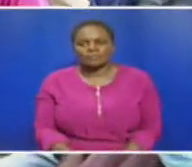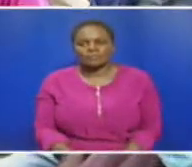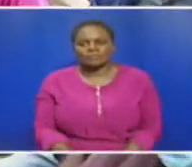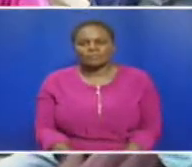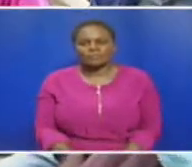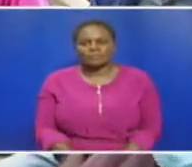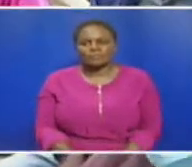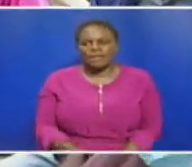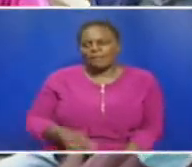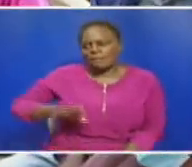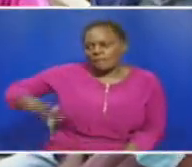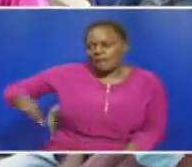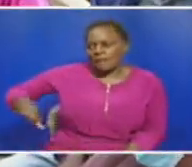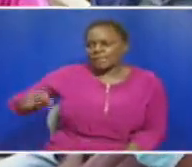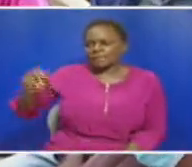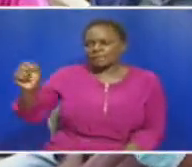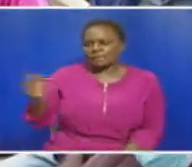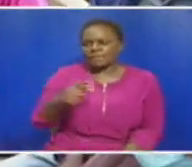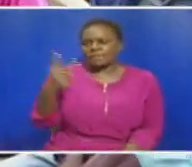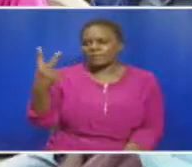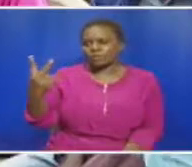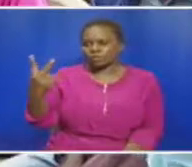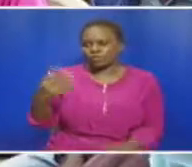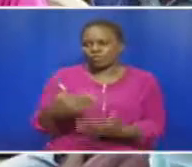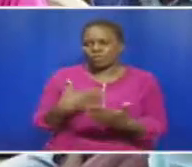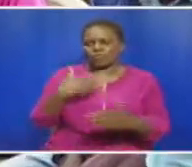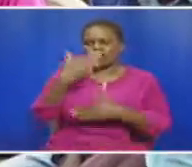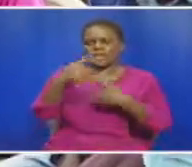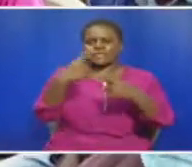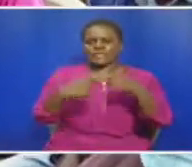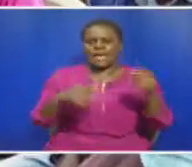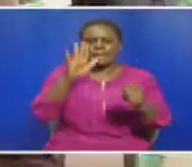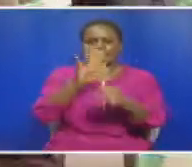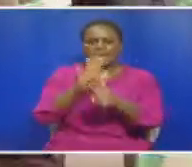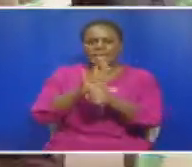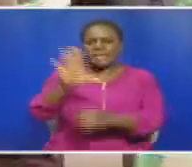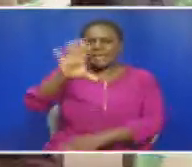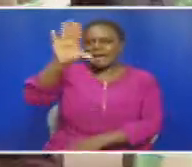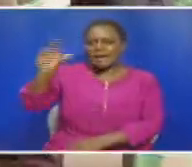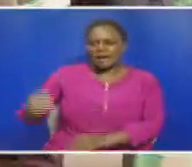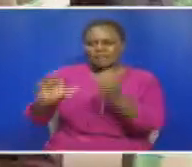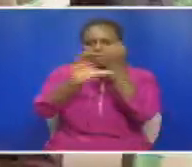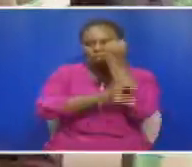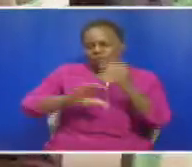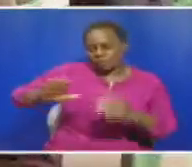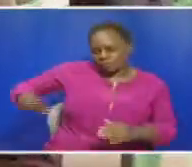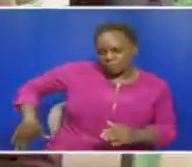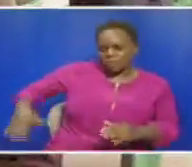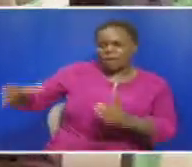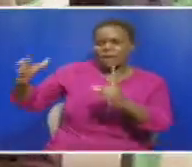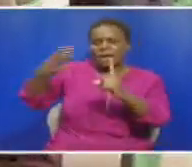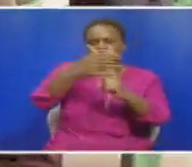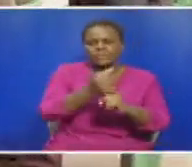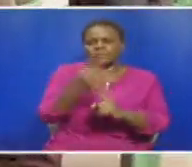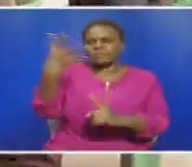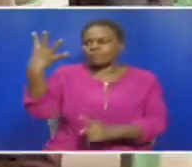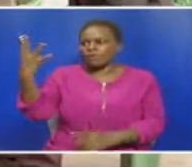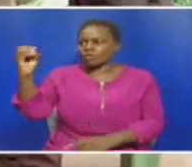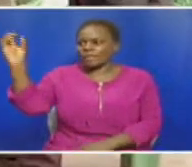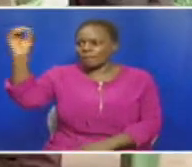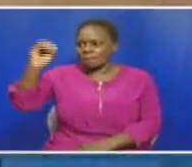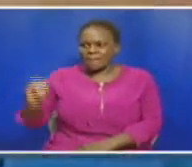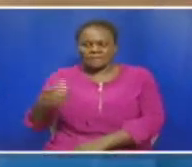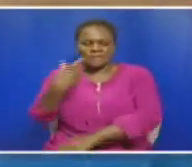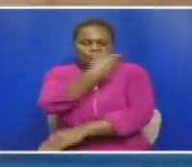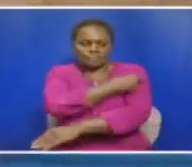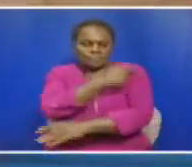With just 2 months shy from 2022, most African countries lag behind in achieving the 40%